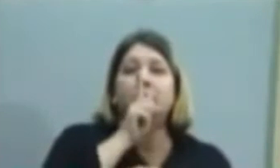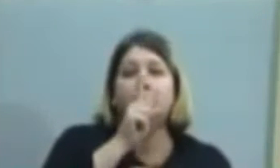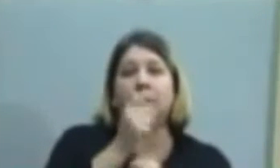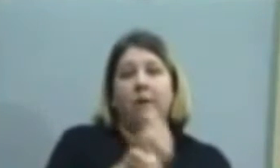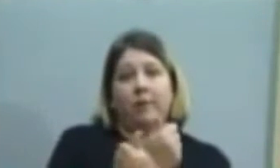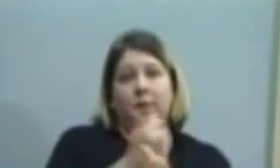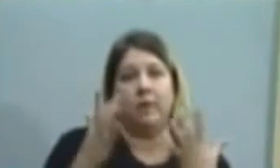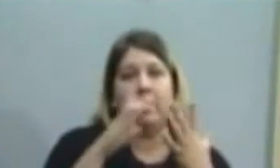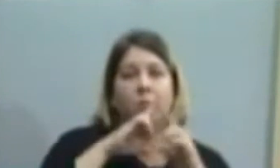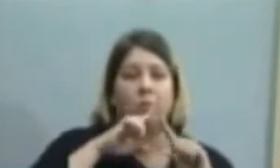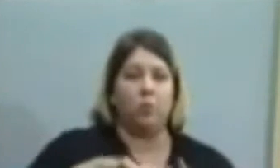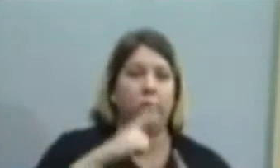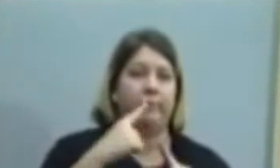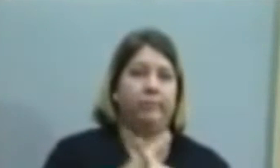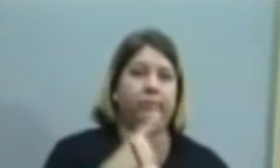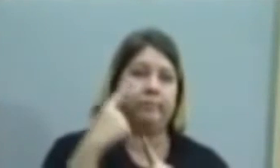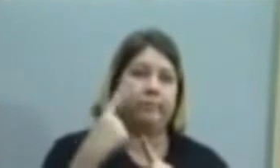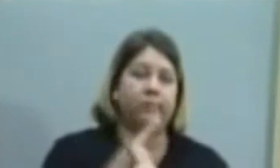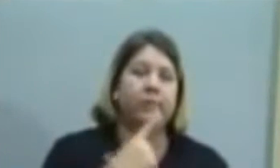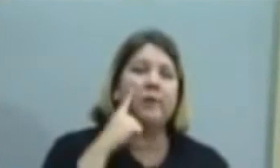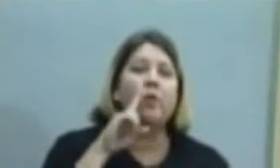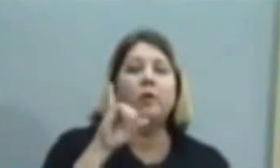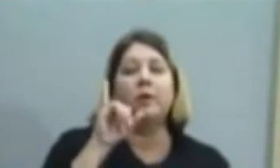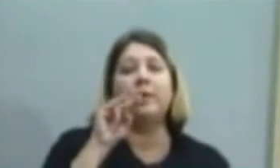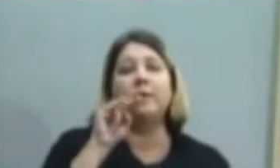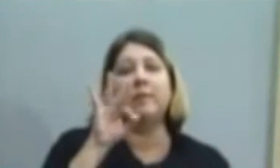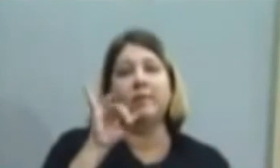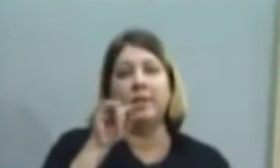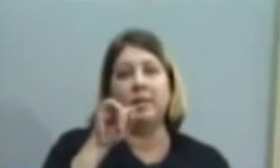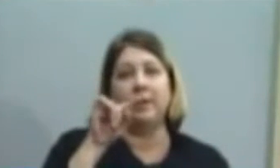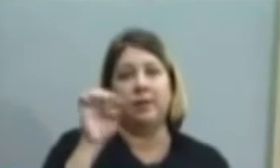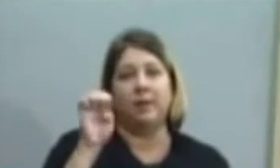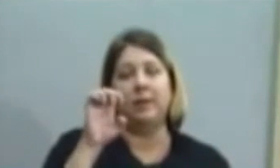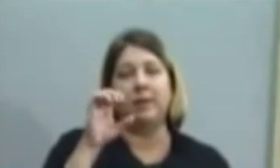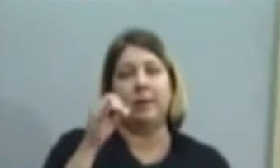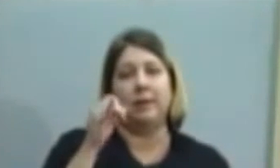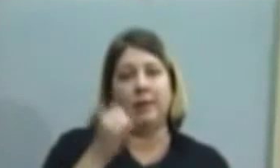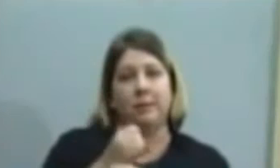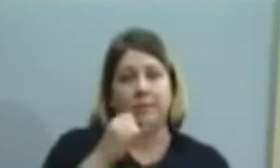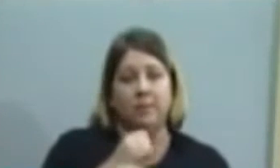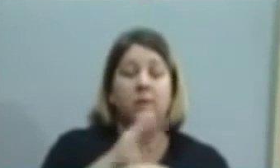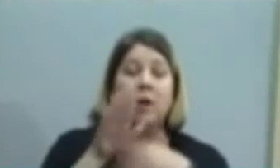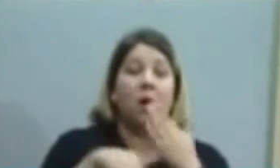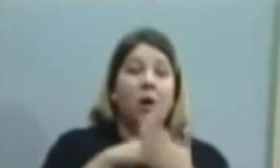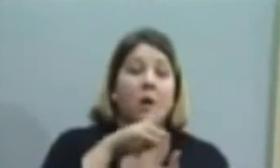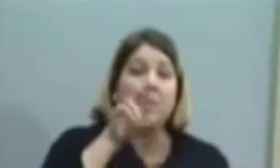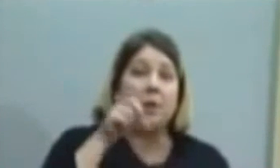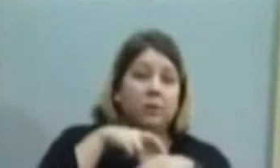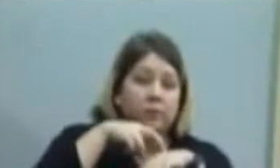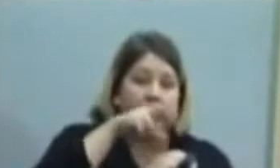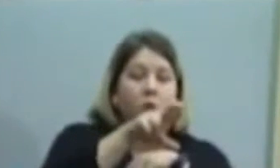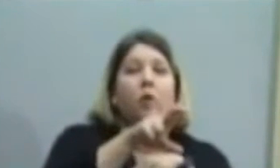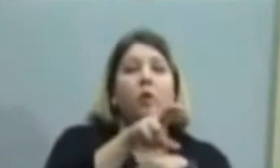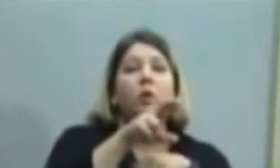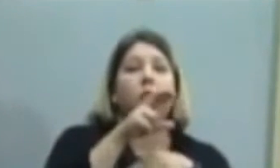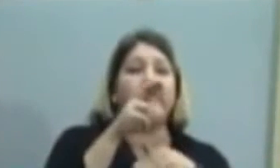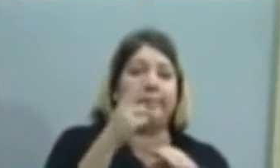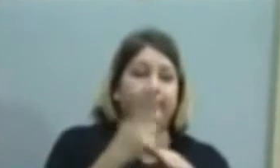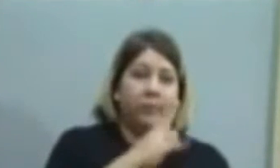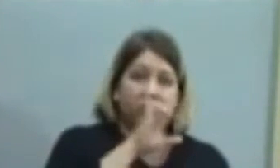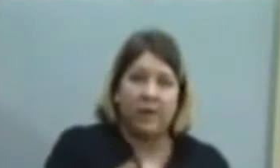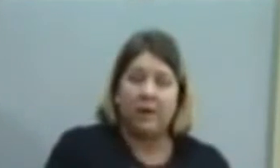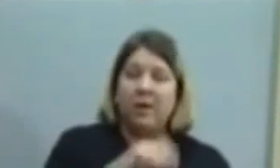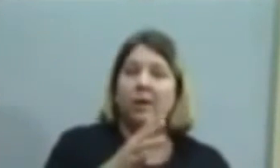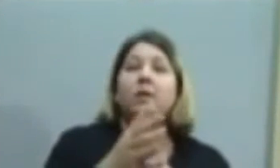is reported accurately in Infinite Campus. For example, all bus referrals are entered in Infinite Campus now. They were not